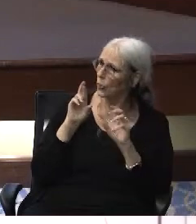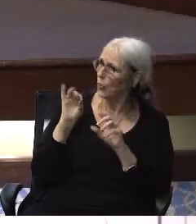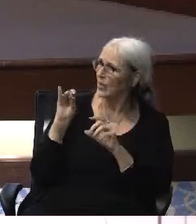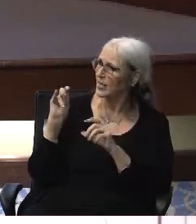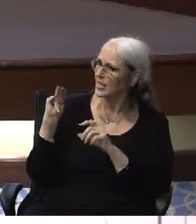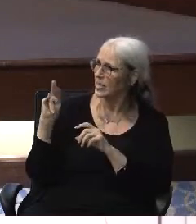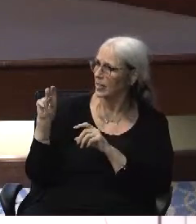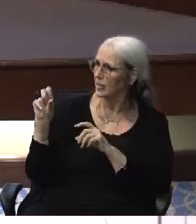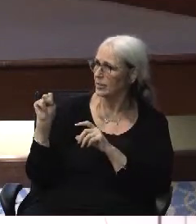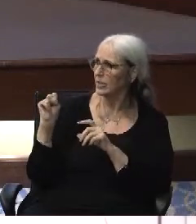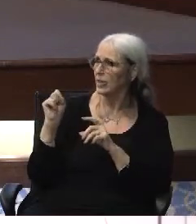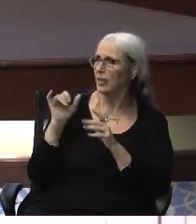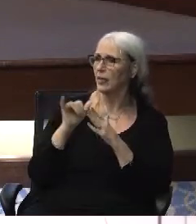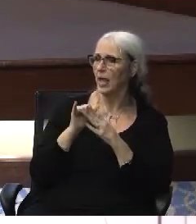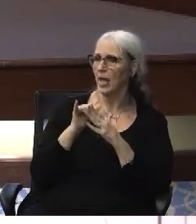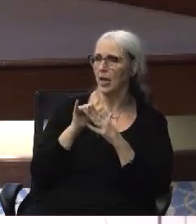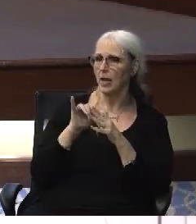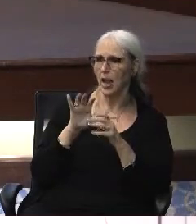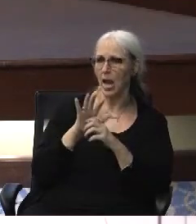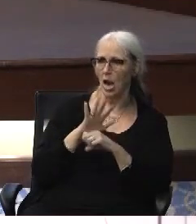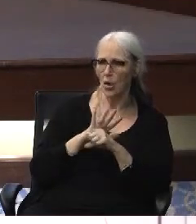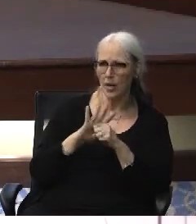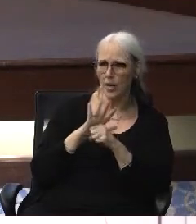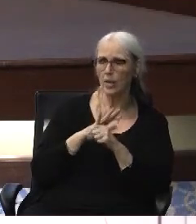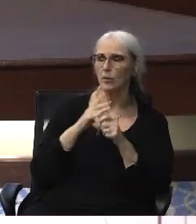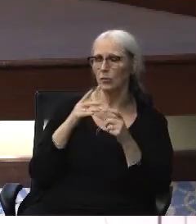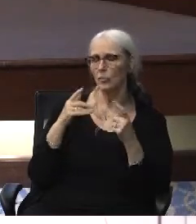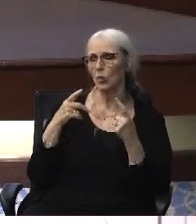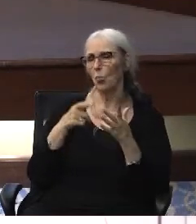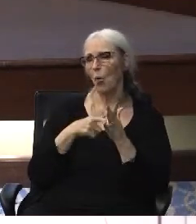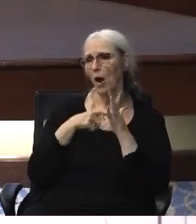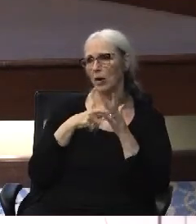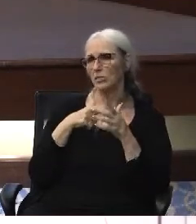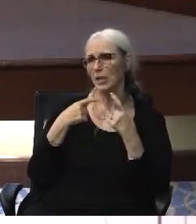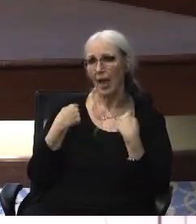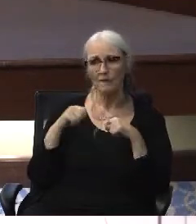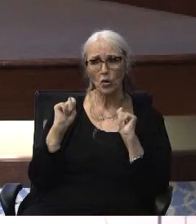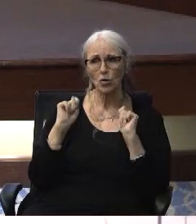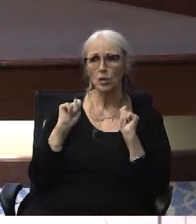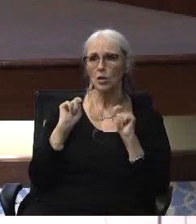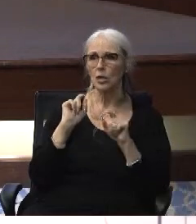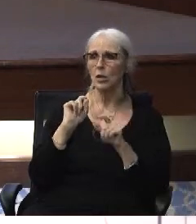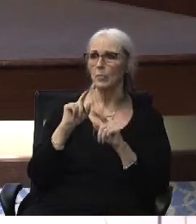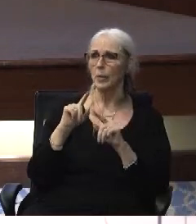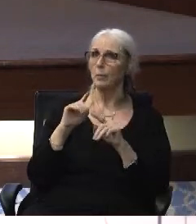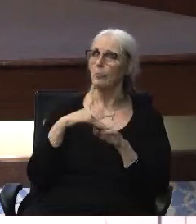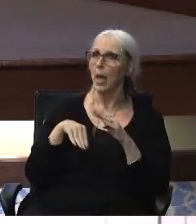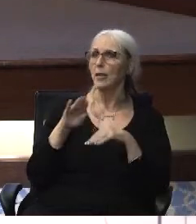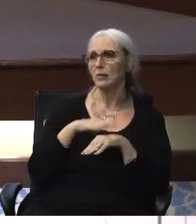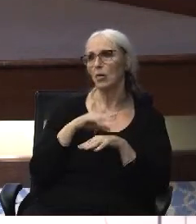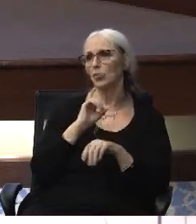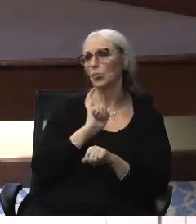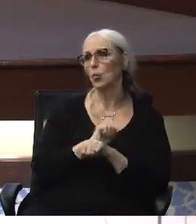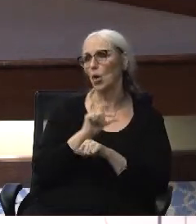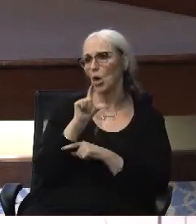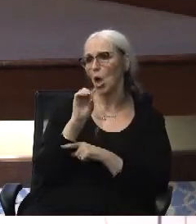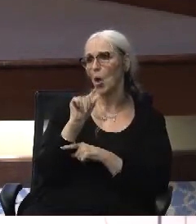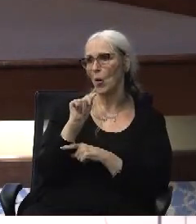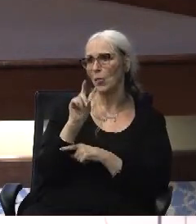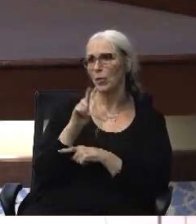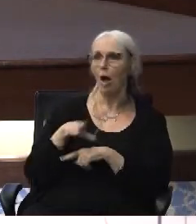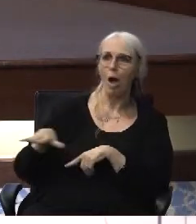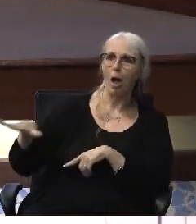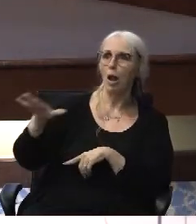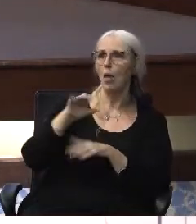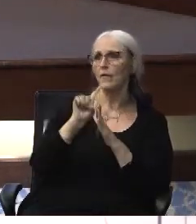service areas. So it would take a little bit of effort, and just based on the workload of everyone across the state,